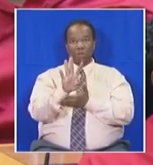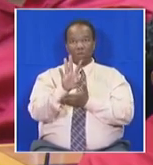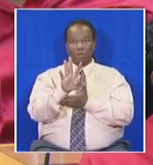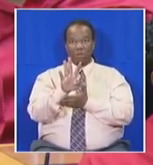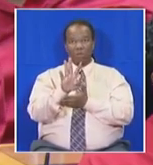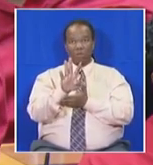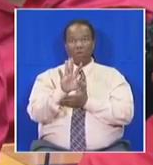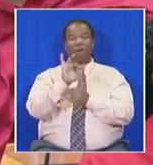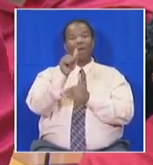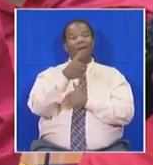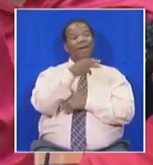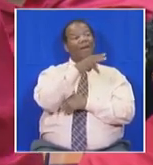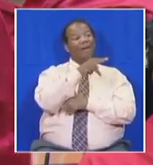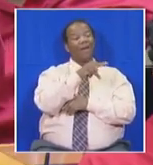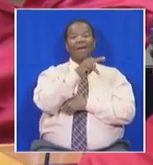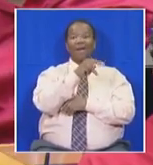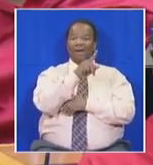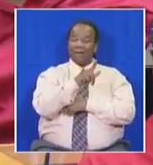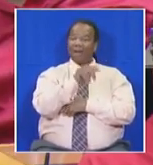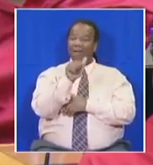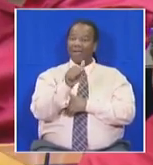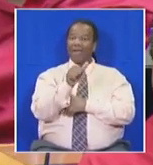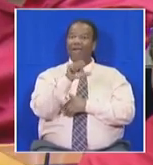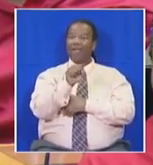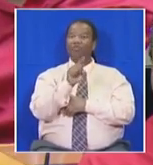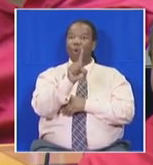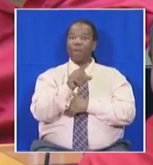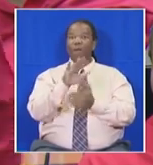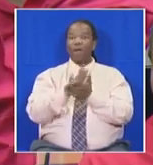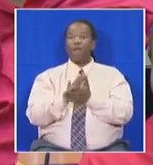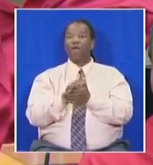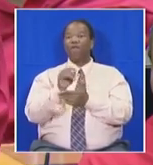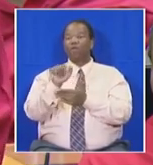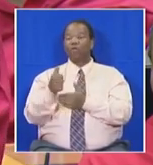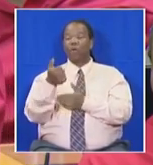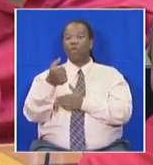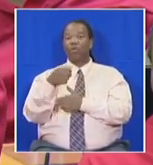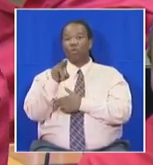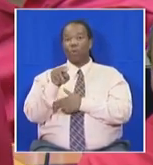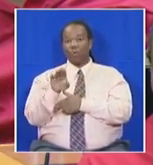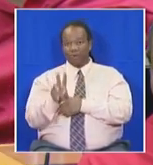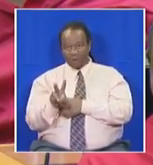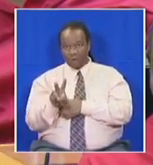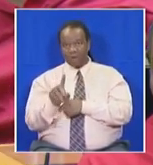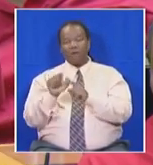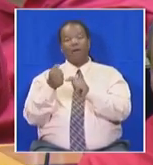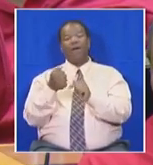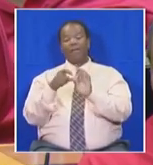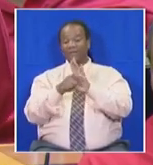14LA, Rule 14S1, and Rule 14UB, read together with the Constitution, Section